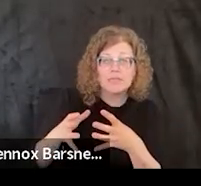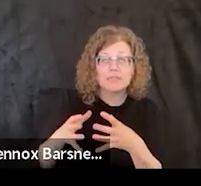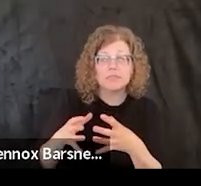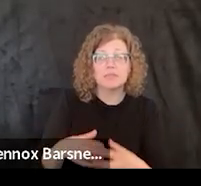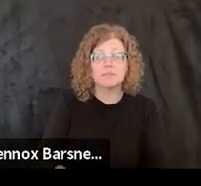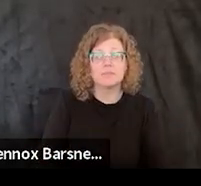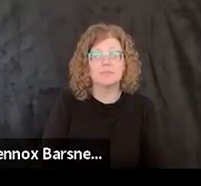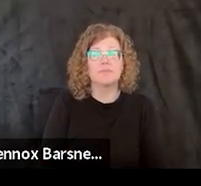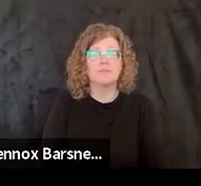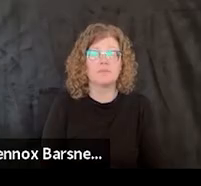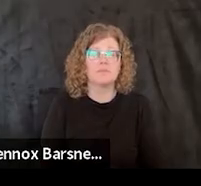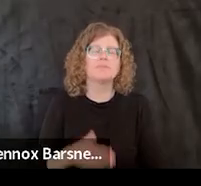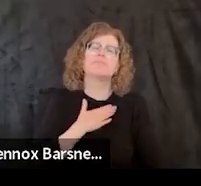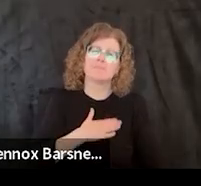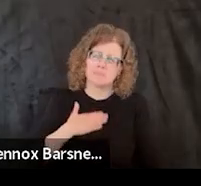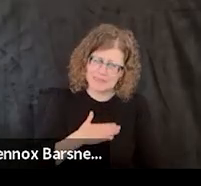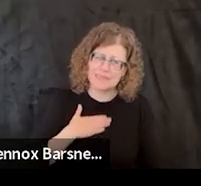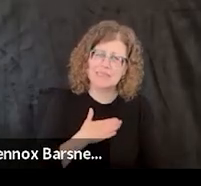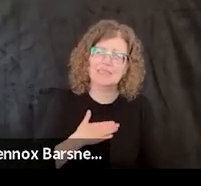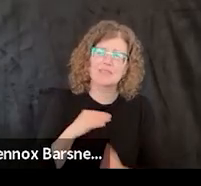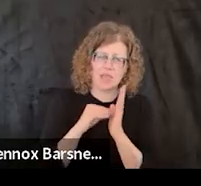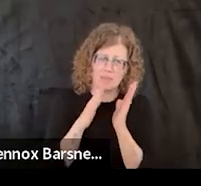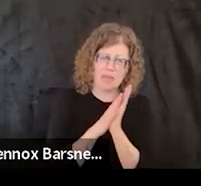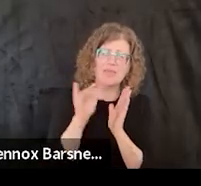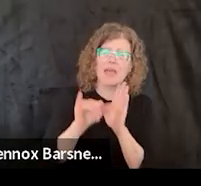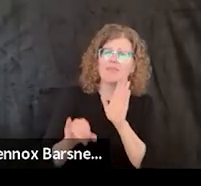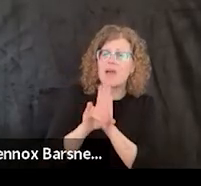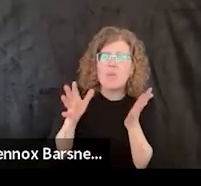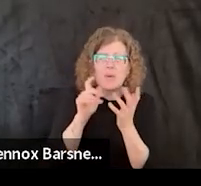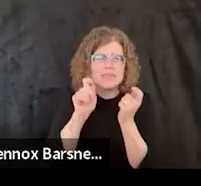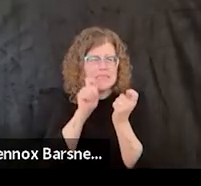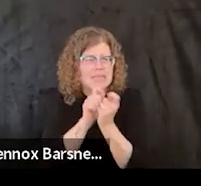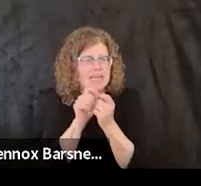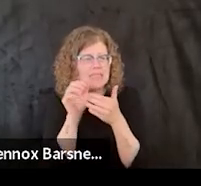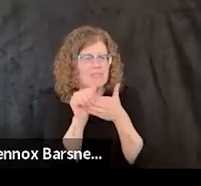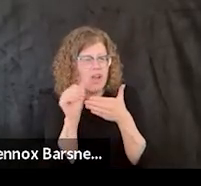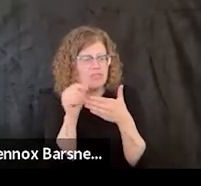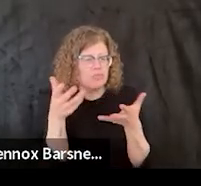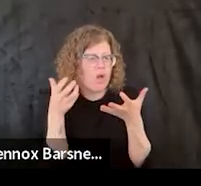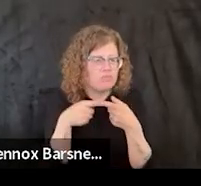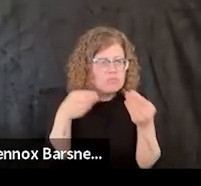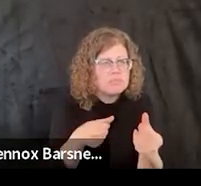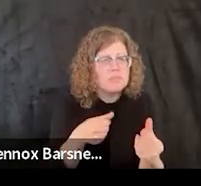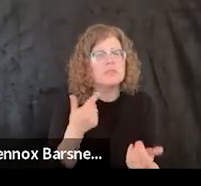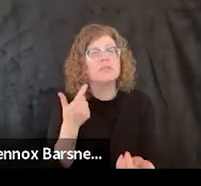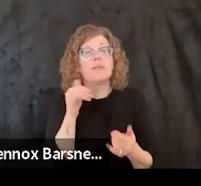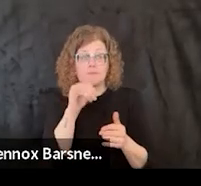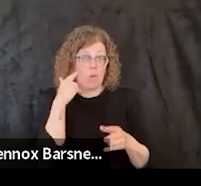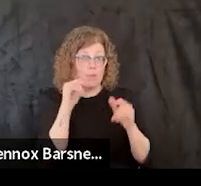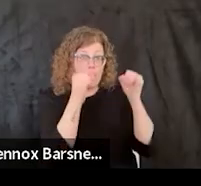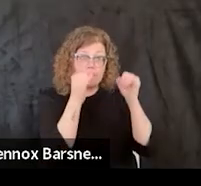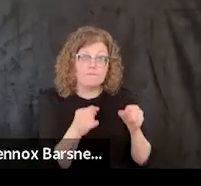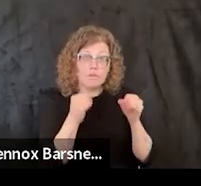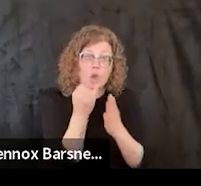Please apply with the correct amount. Individual artists must apply using their individual account, and